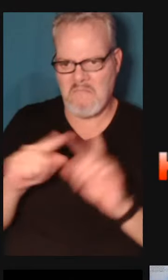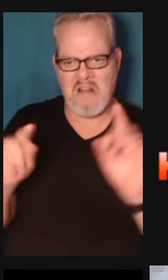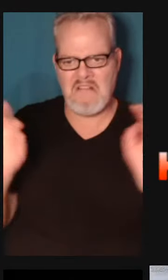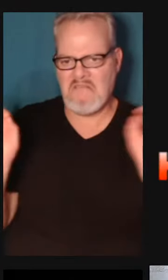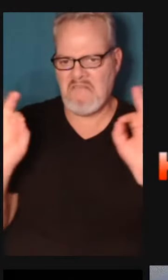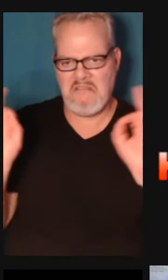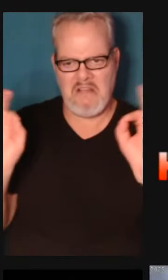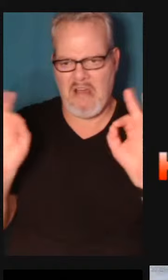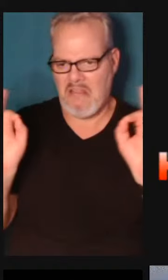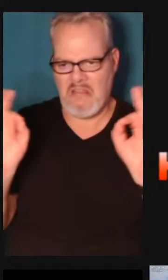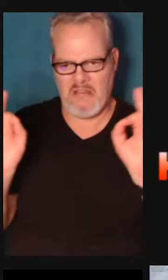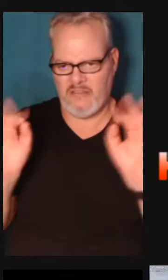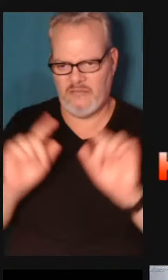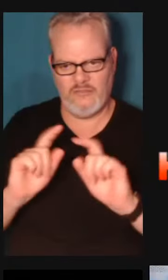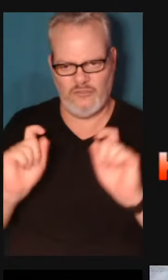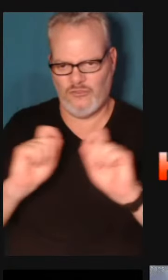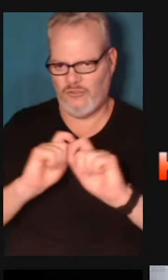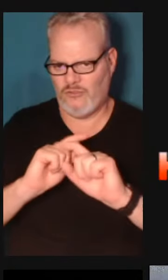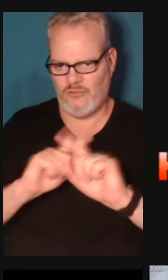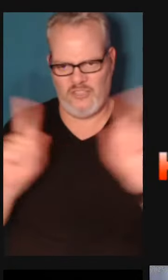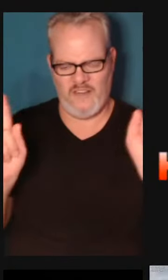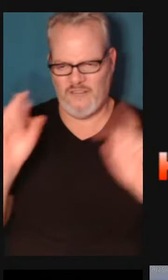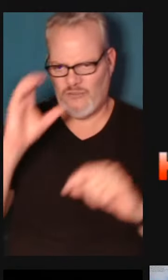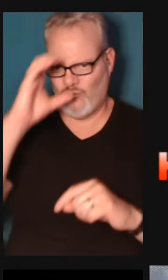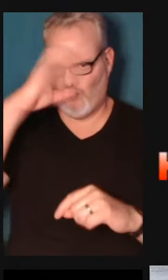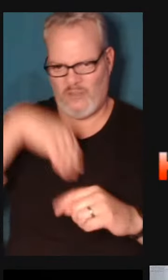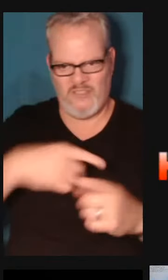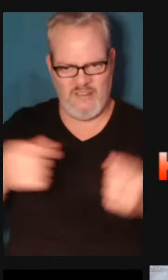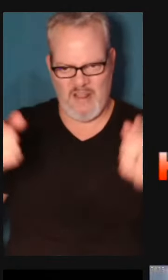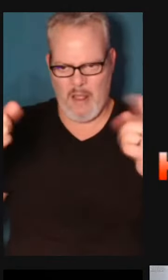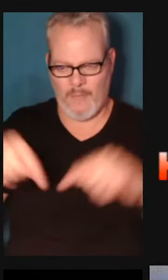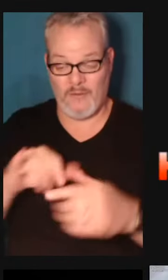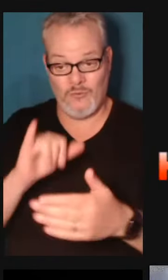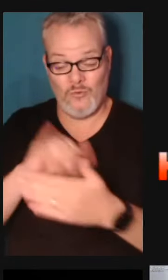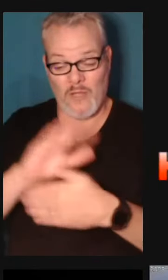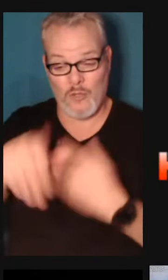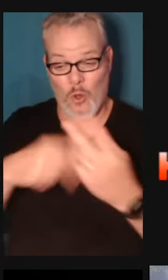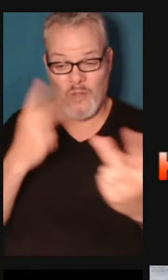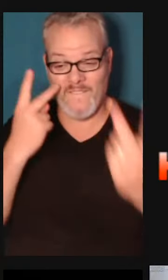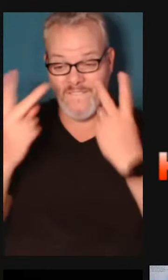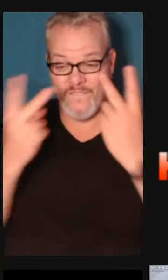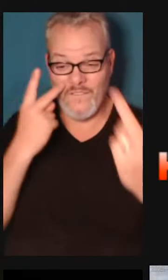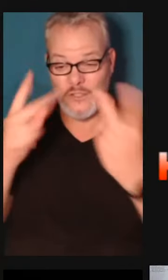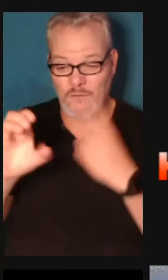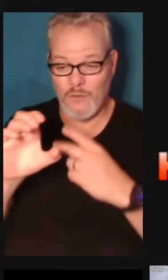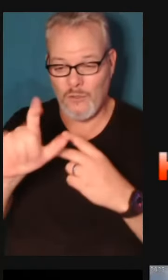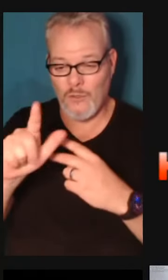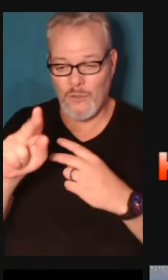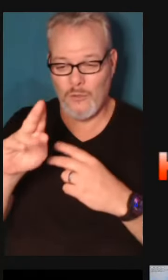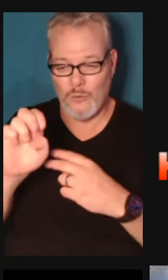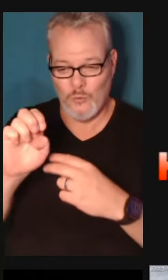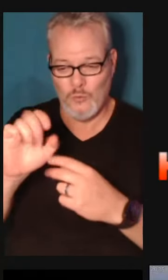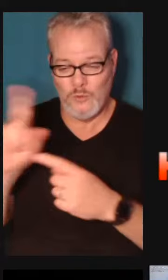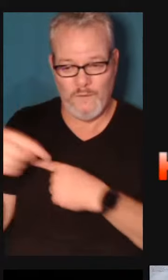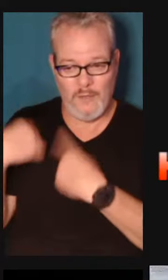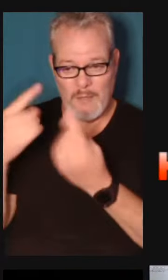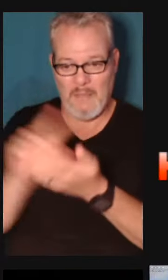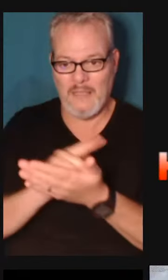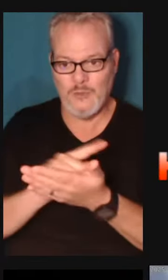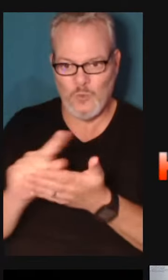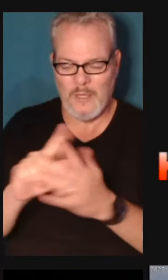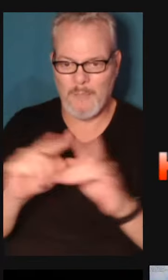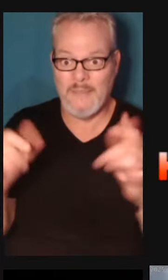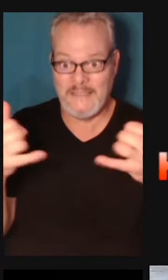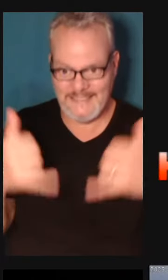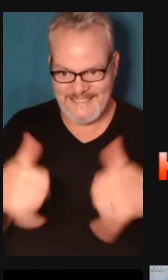here. So those are all of our visual clues that we have for the past week, and we're really waiting for something else to happen. But even still, there's